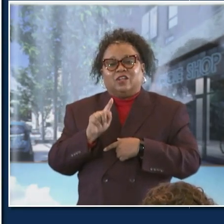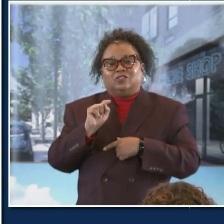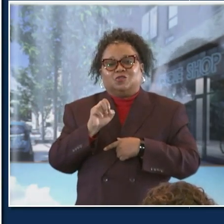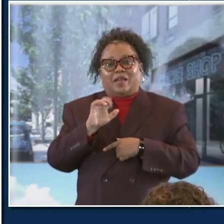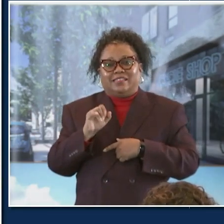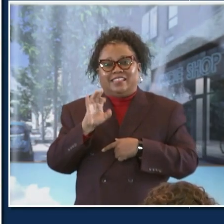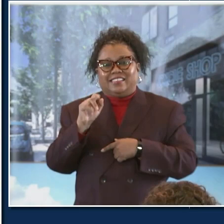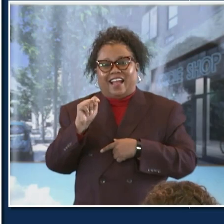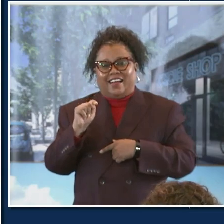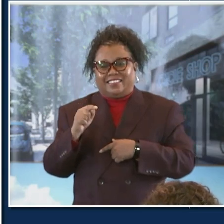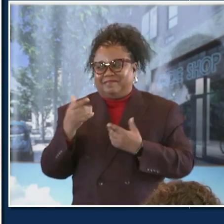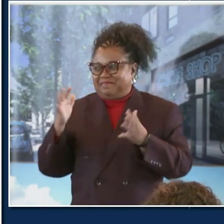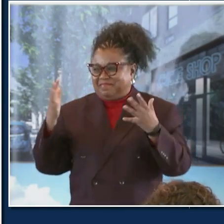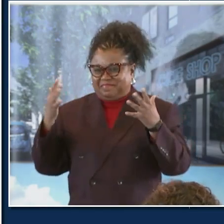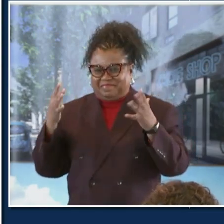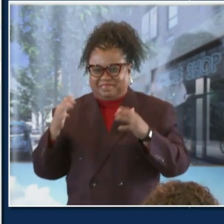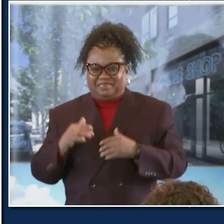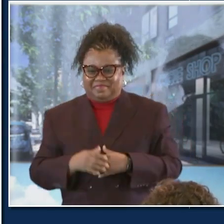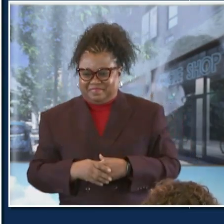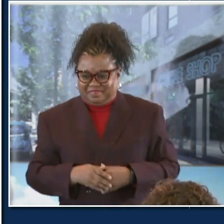Tracy Scott.